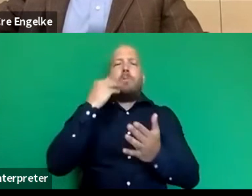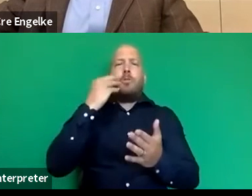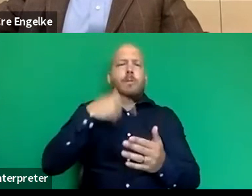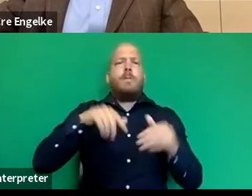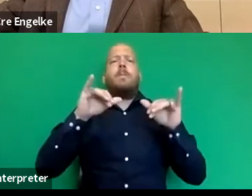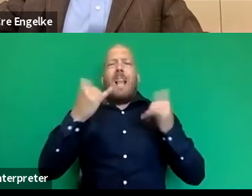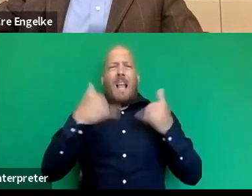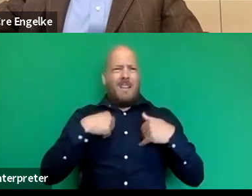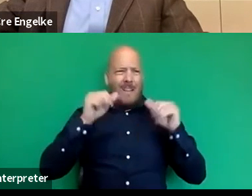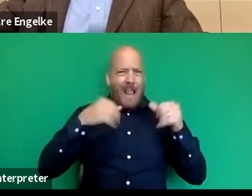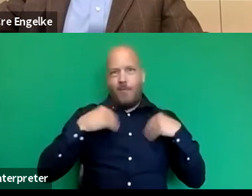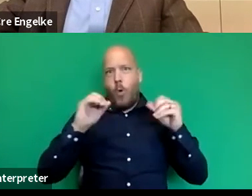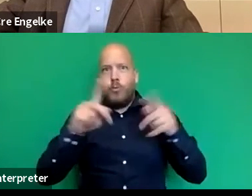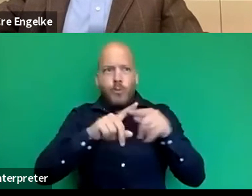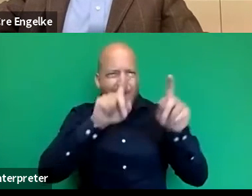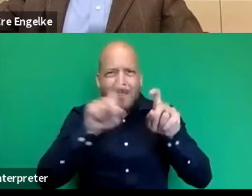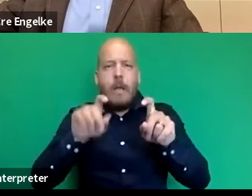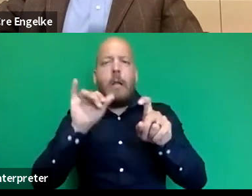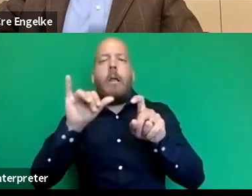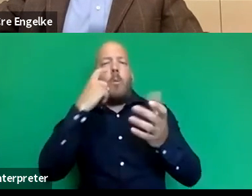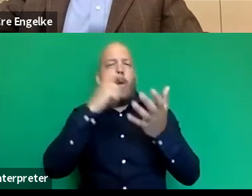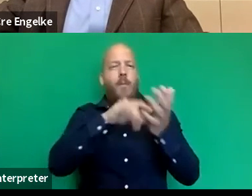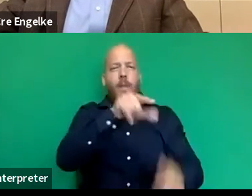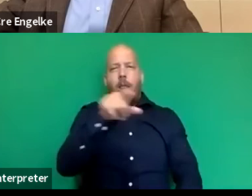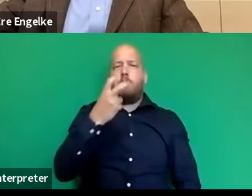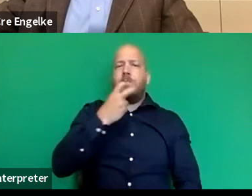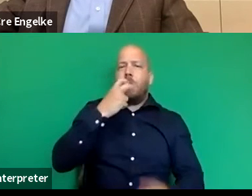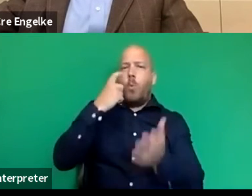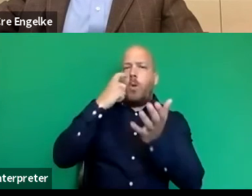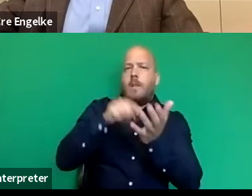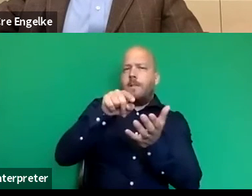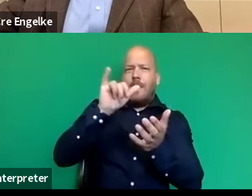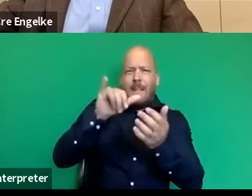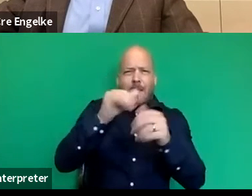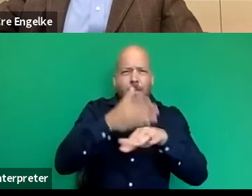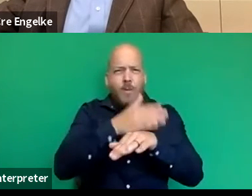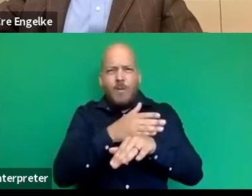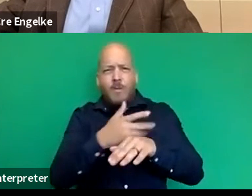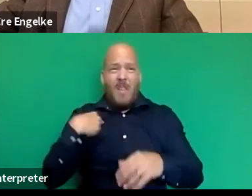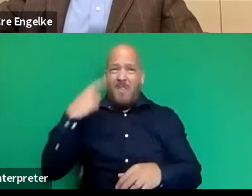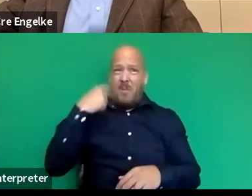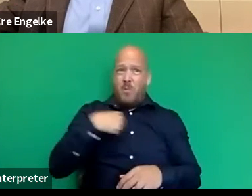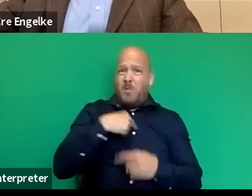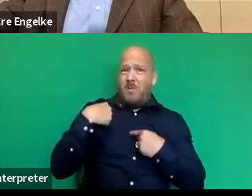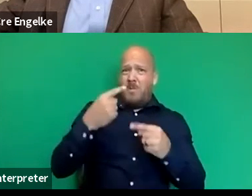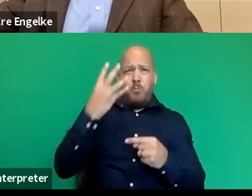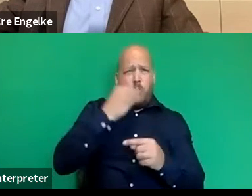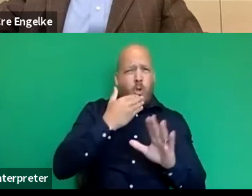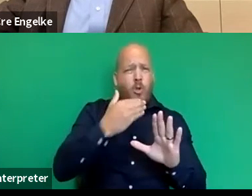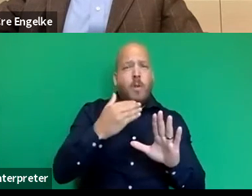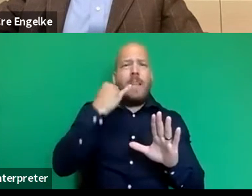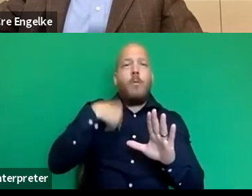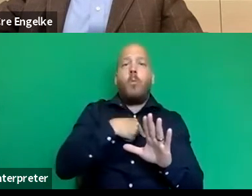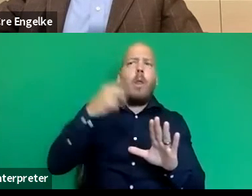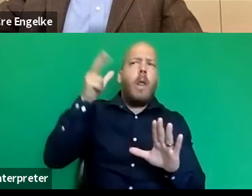I think I'm getting pretty good at hearing somebody's voice and being able to put money down and say, nah, this person's